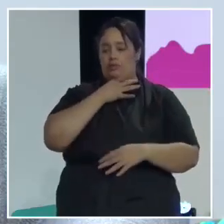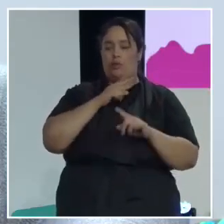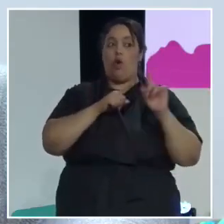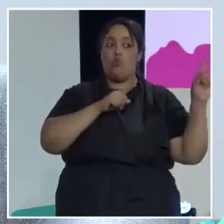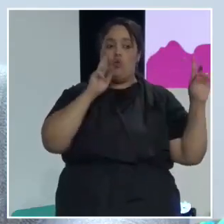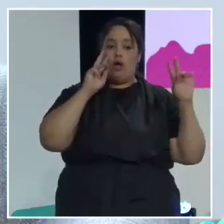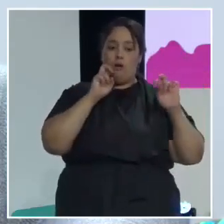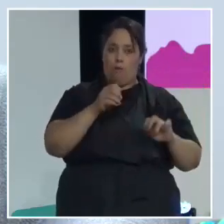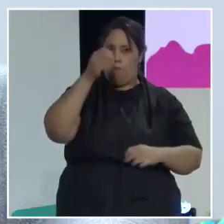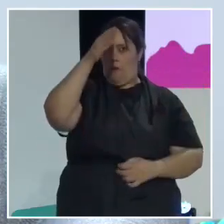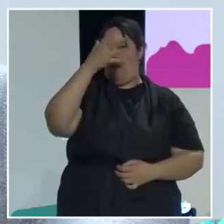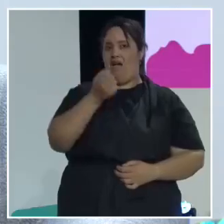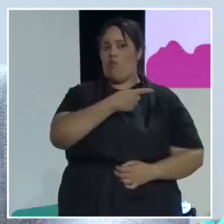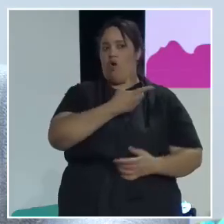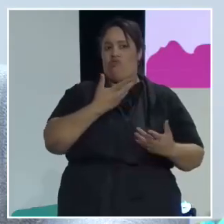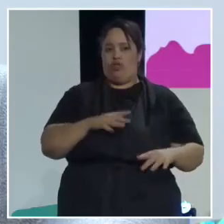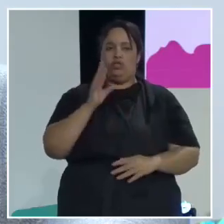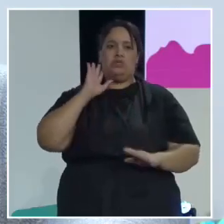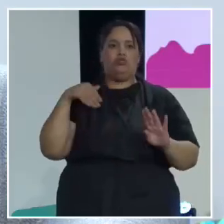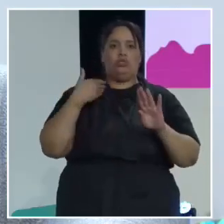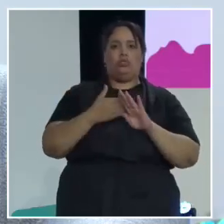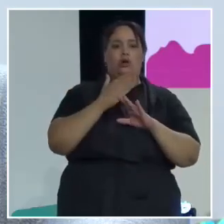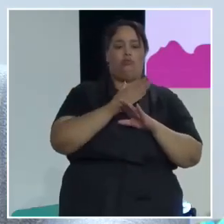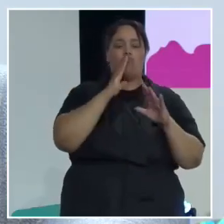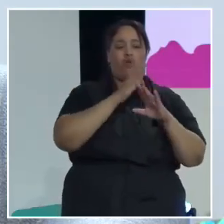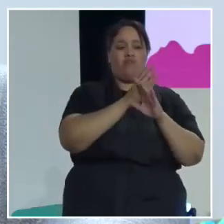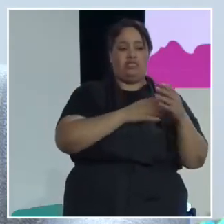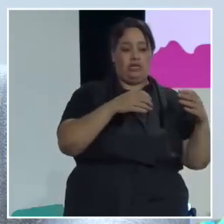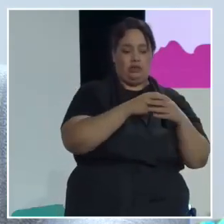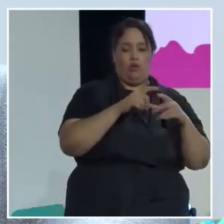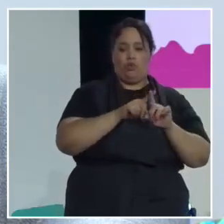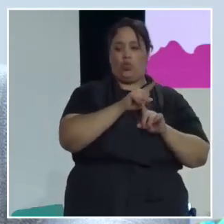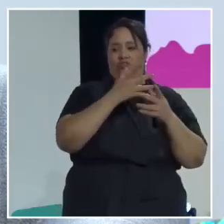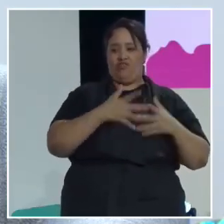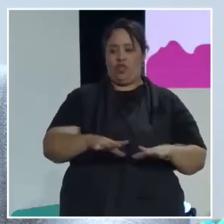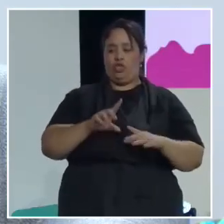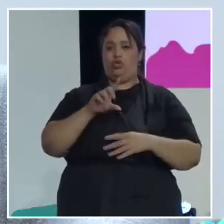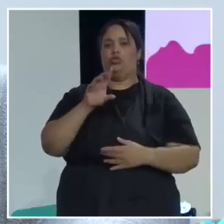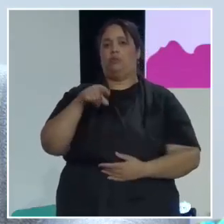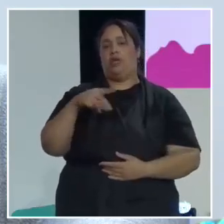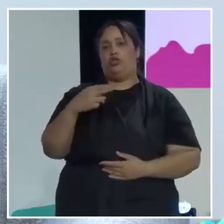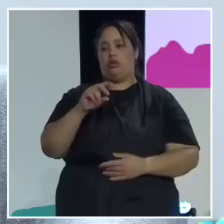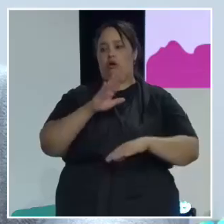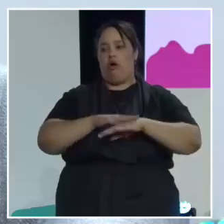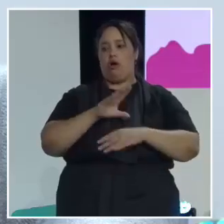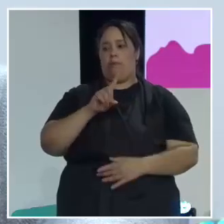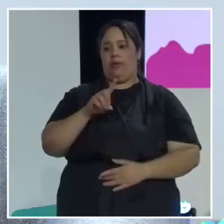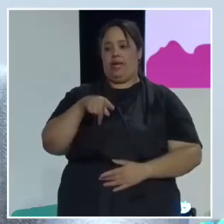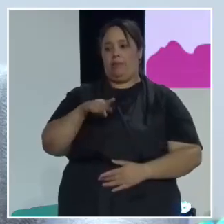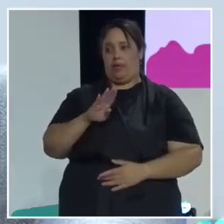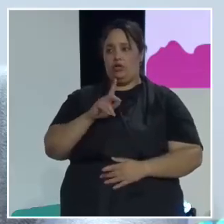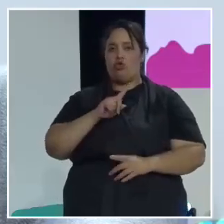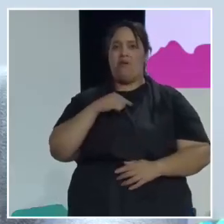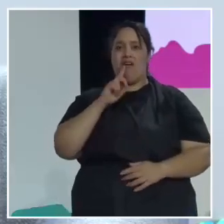you have very rich experience in private sector. You also completed your doctorate dissertation on PDB. So my question for you